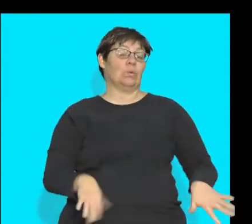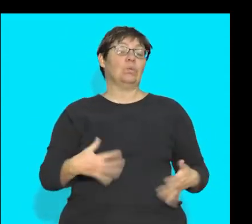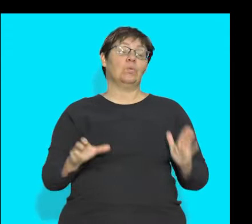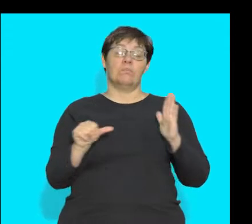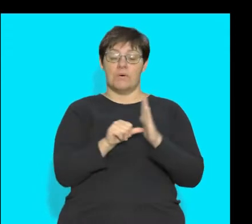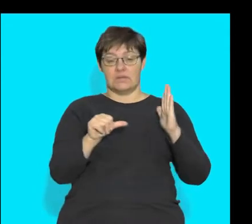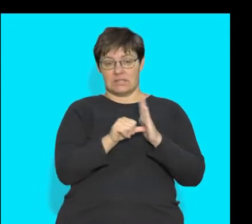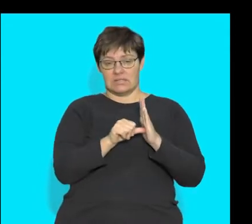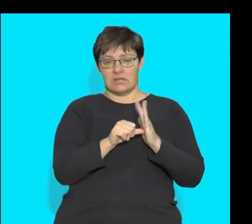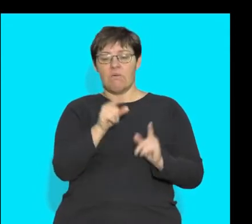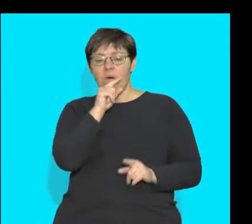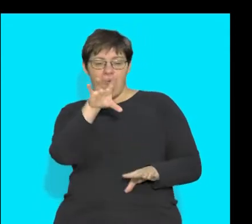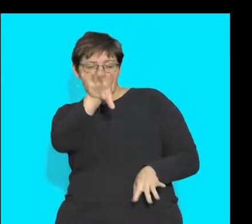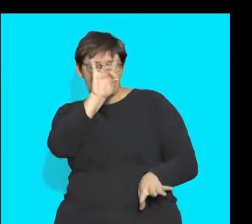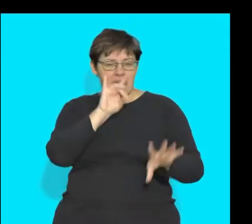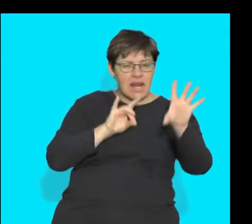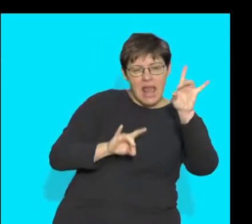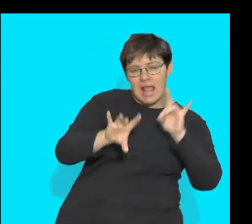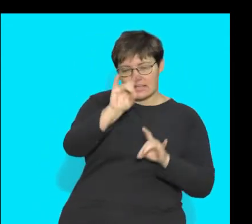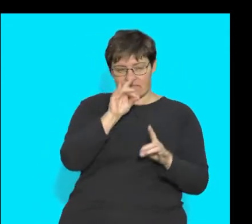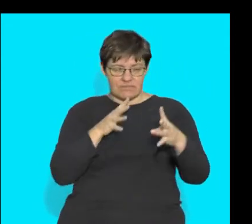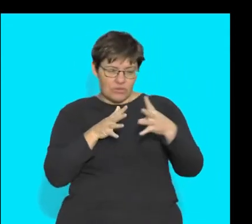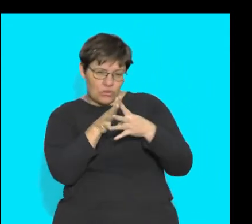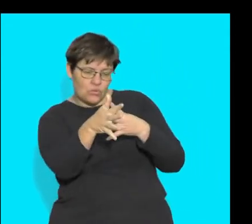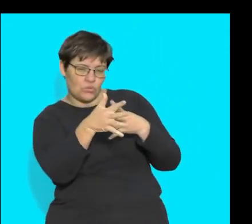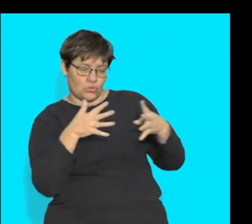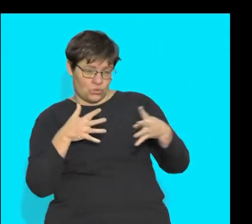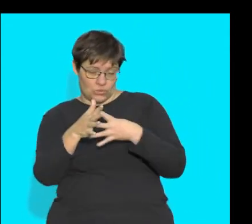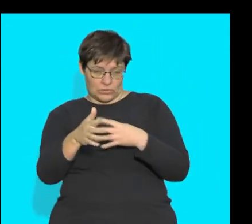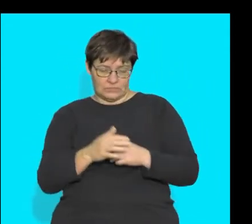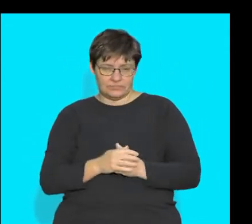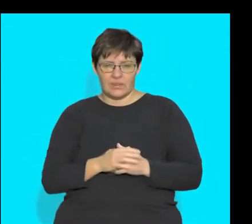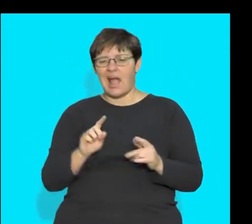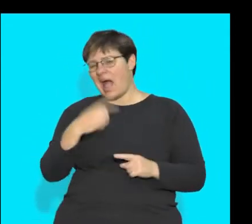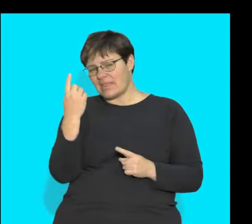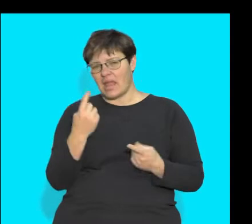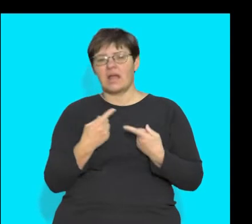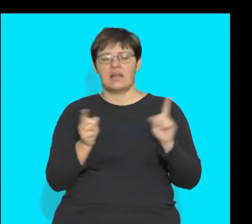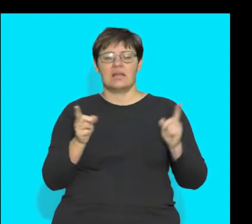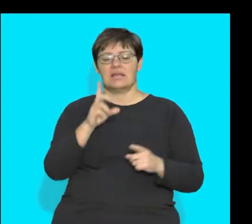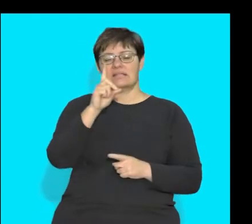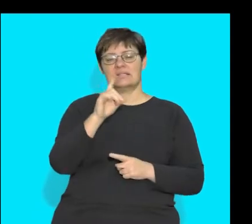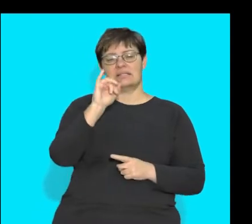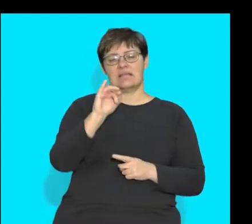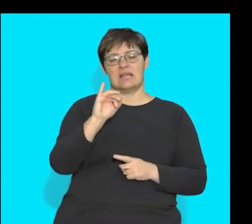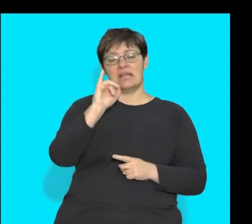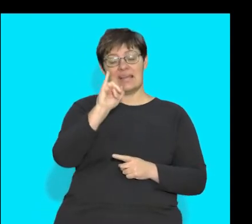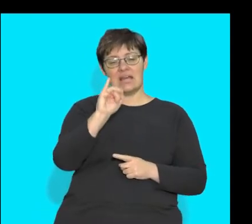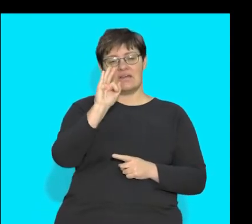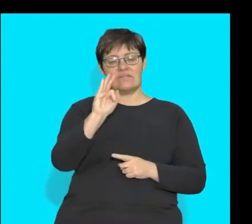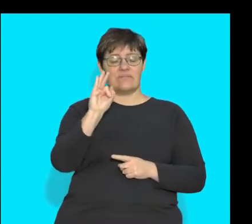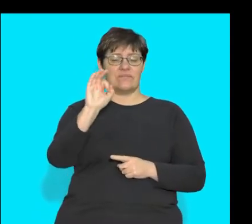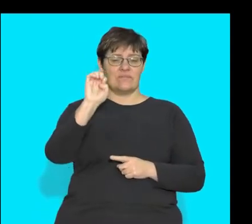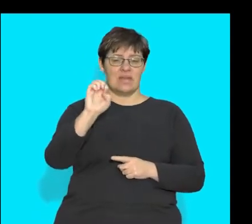we're looking at this whole selectively permeable. I know another word is differentially permeable that